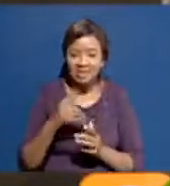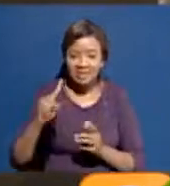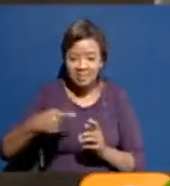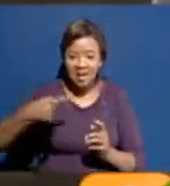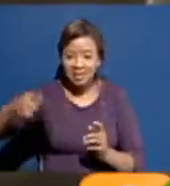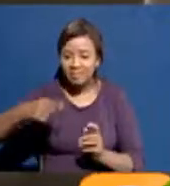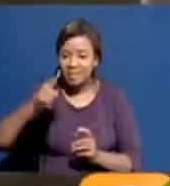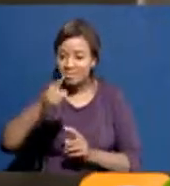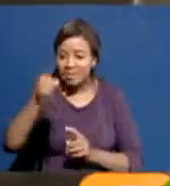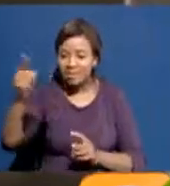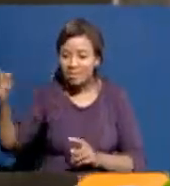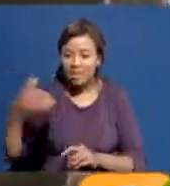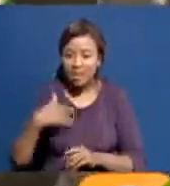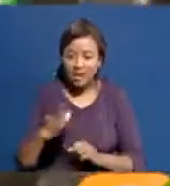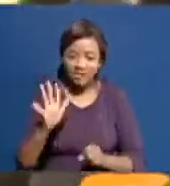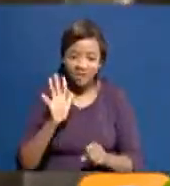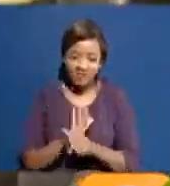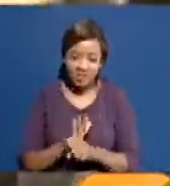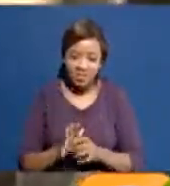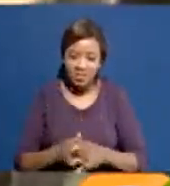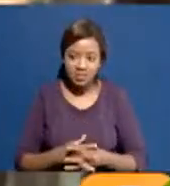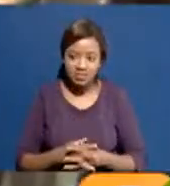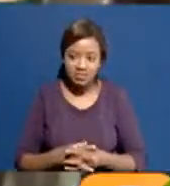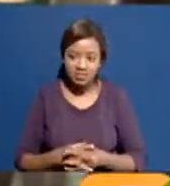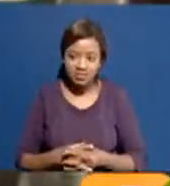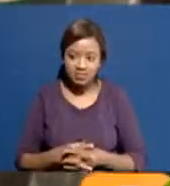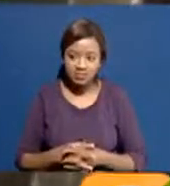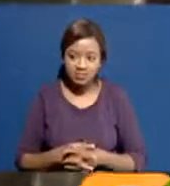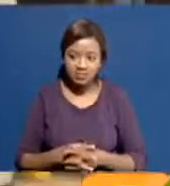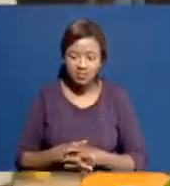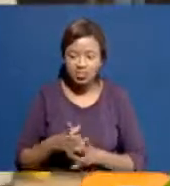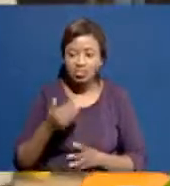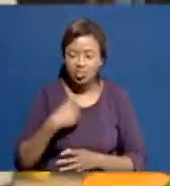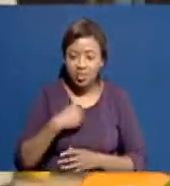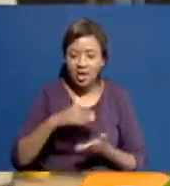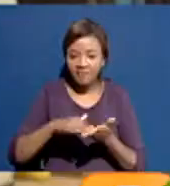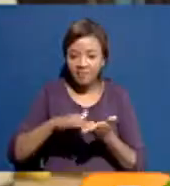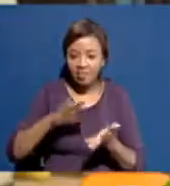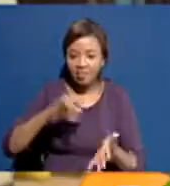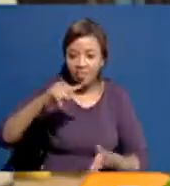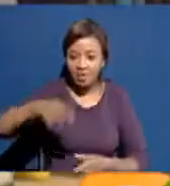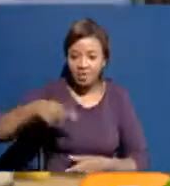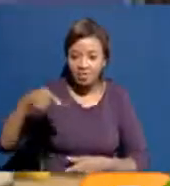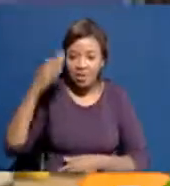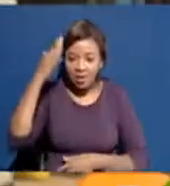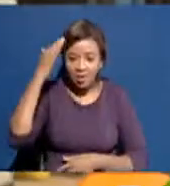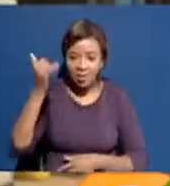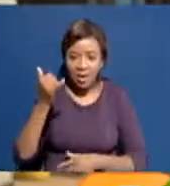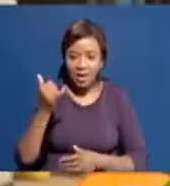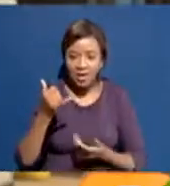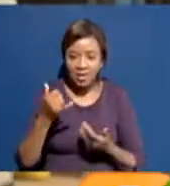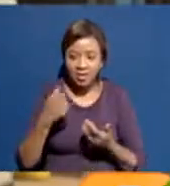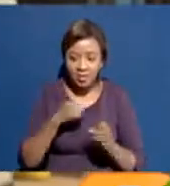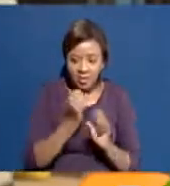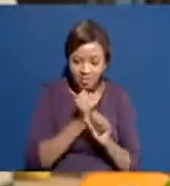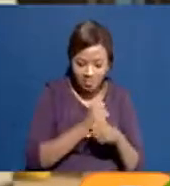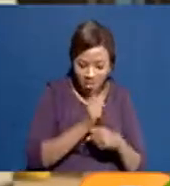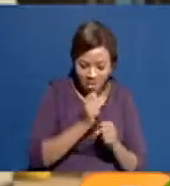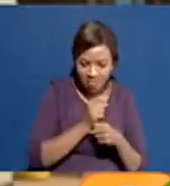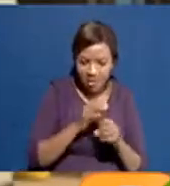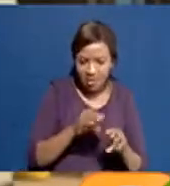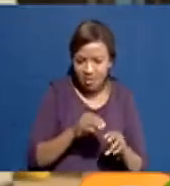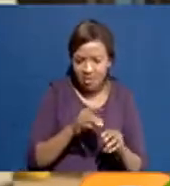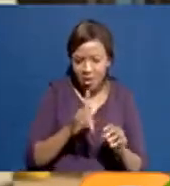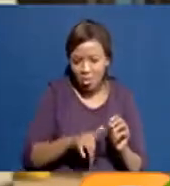than they are able to supply. We're having more demand than we can supply, and this is because our production capacity is a bit still low. Right now,